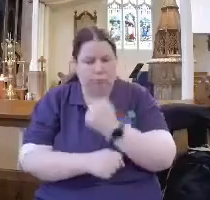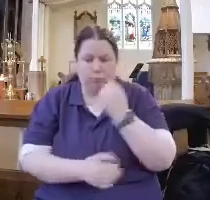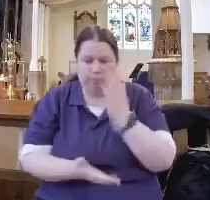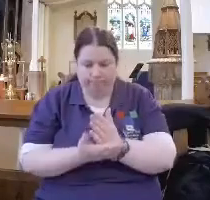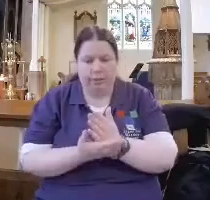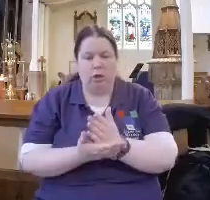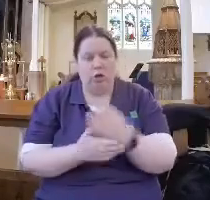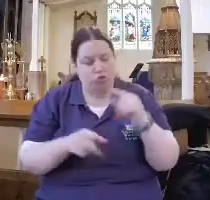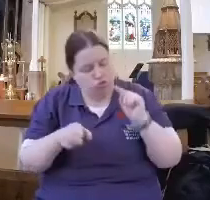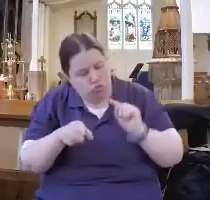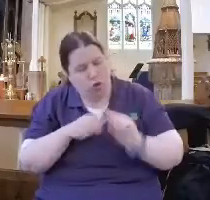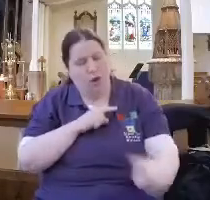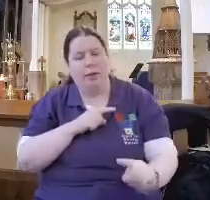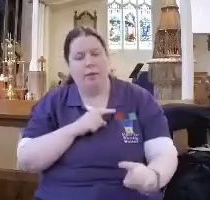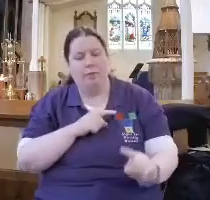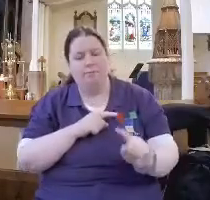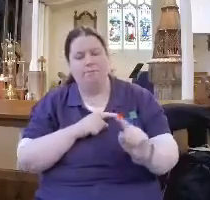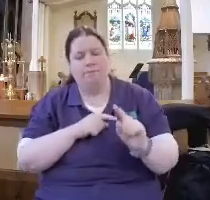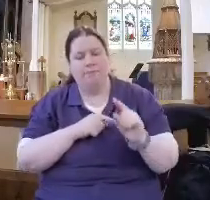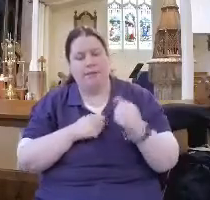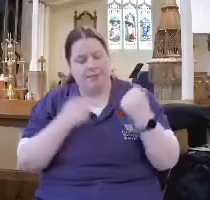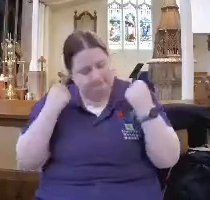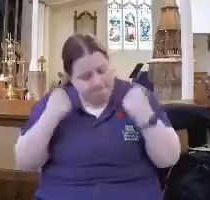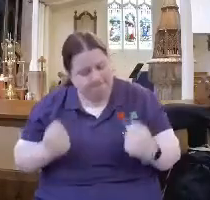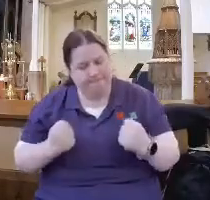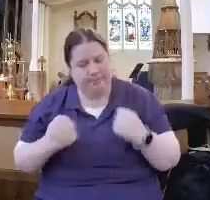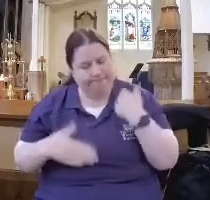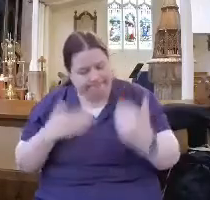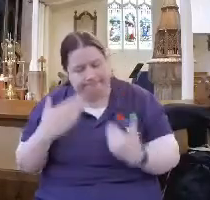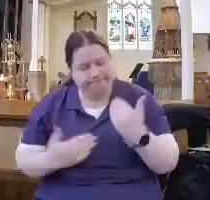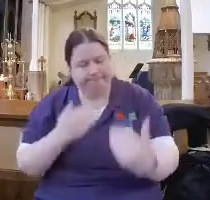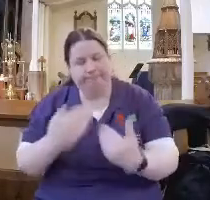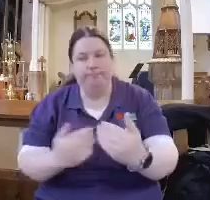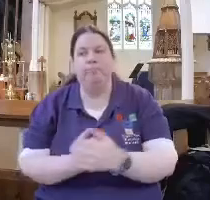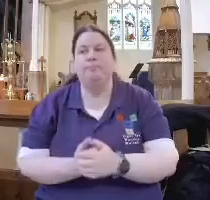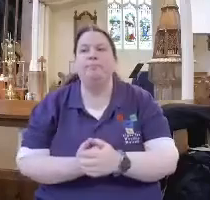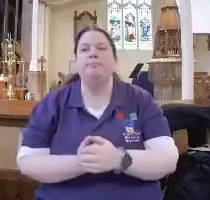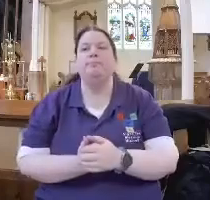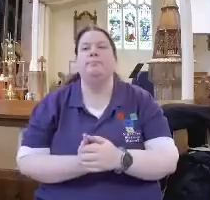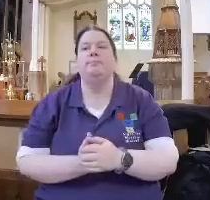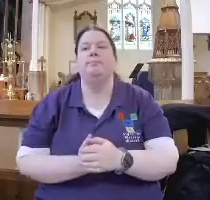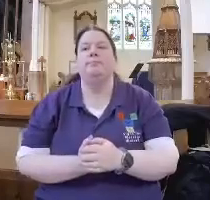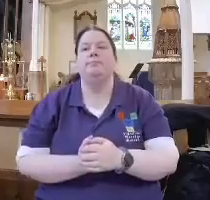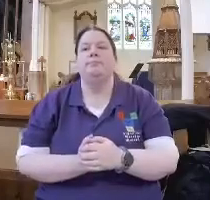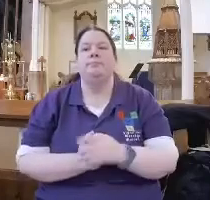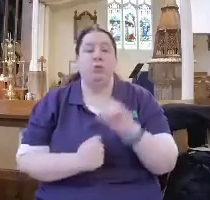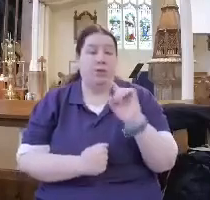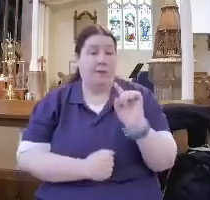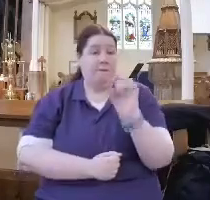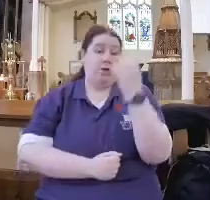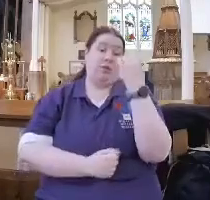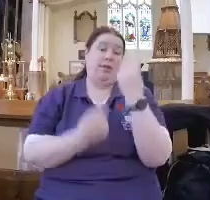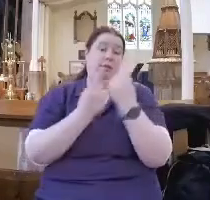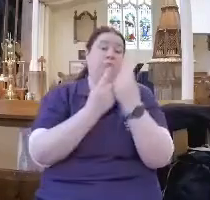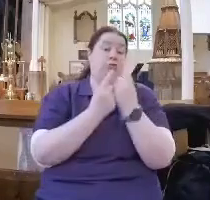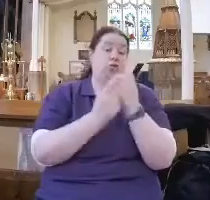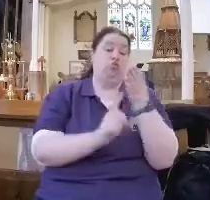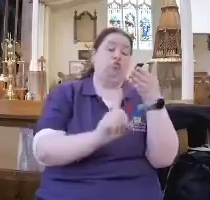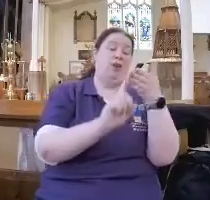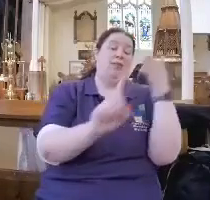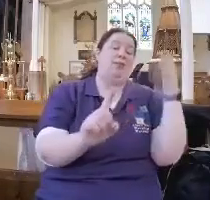try. I'm going to really try and persevere. I think a second thing we need to do, so the first thing, you've got to recognize its